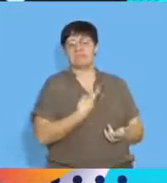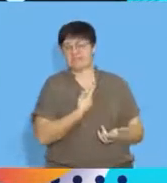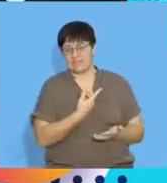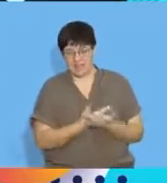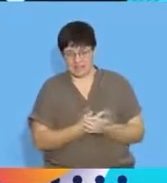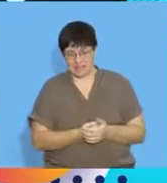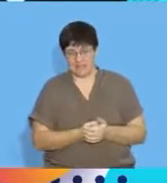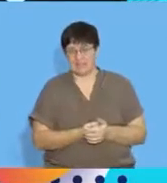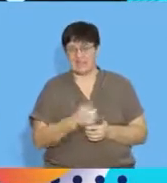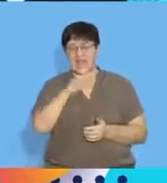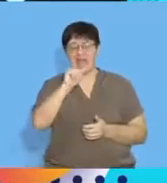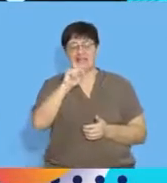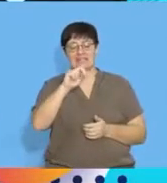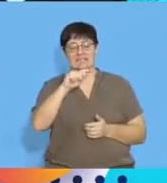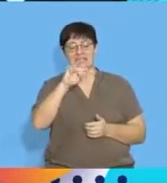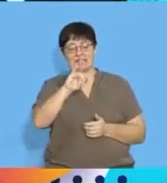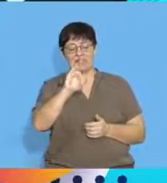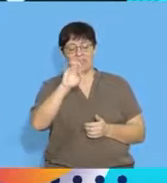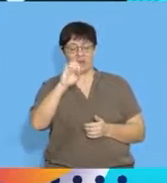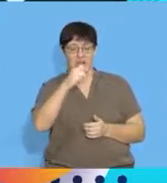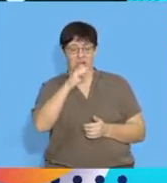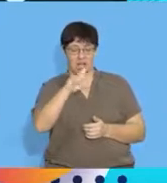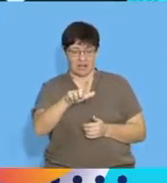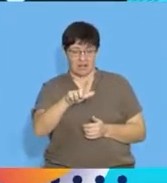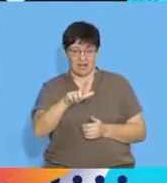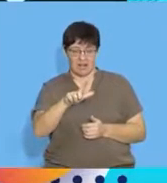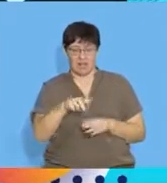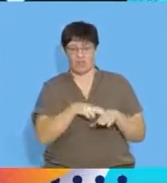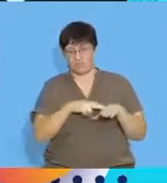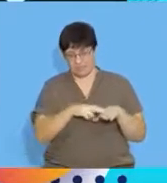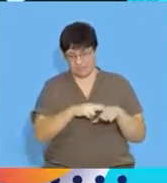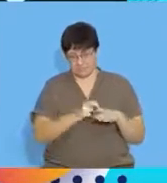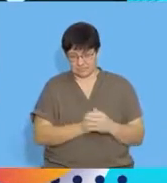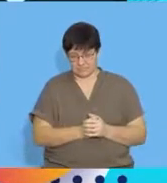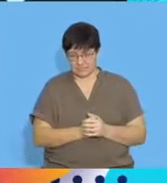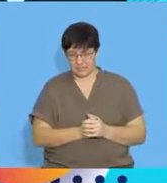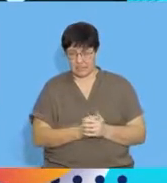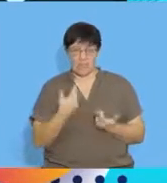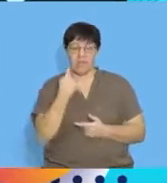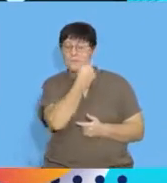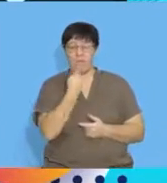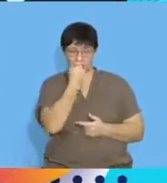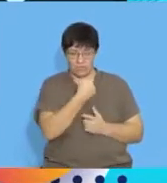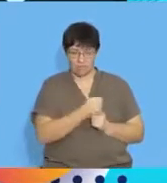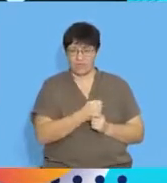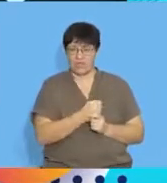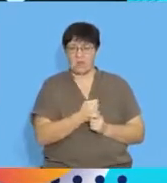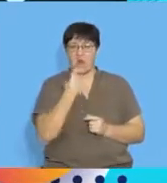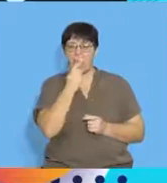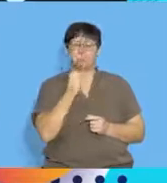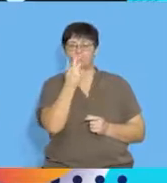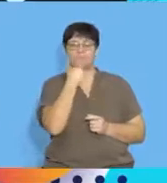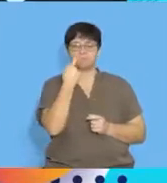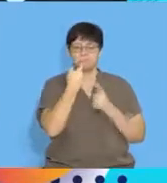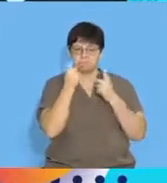an antifungal cream, right? So if you've got, for example, it might be in your mouth. You can have a mouthwash, which